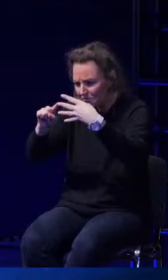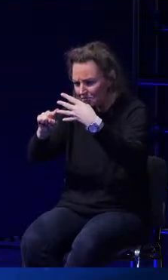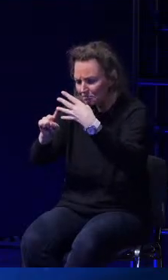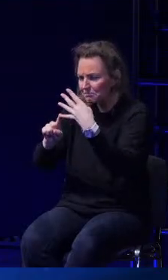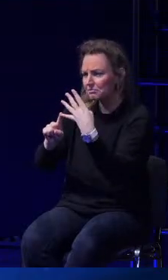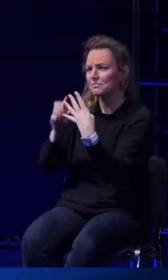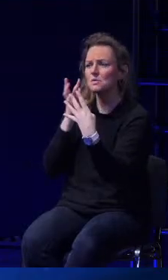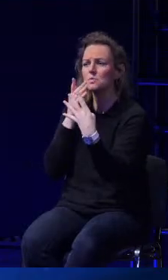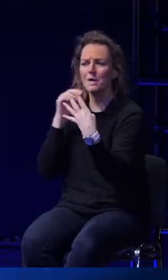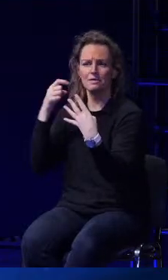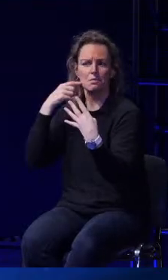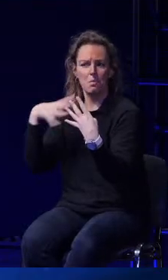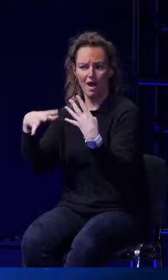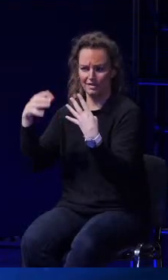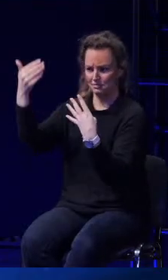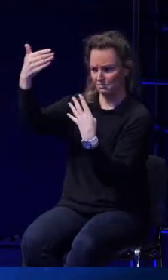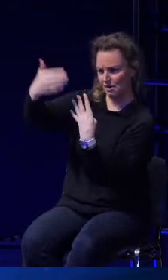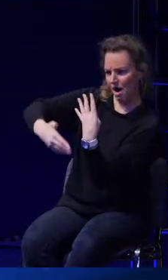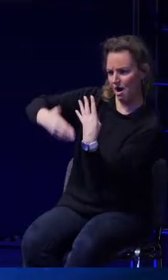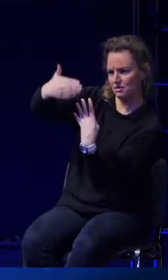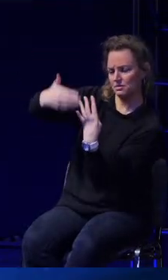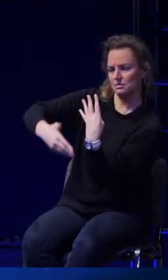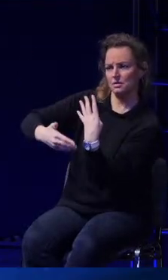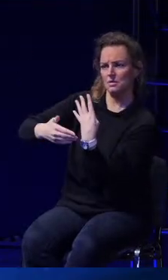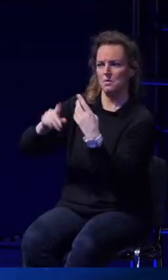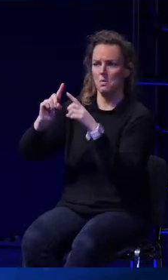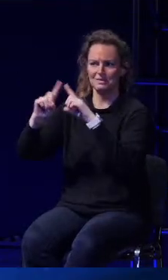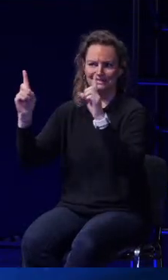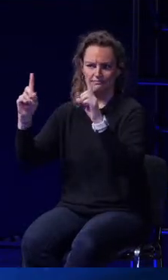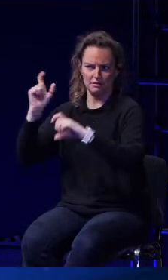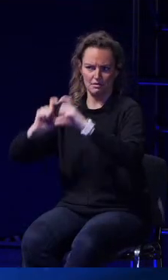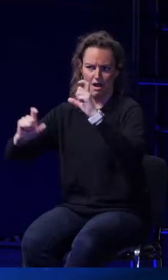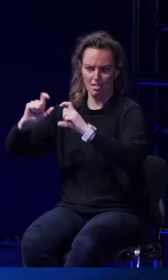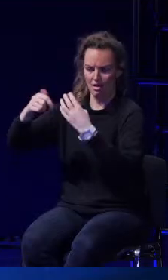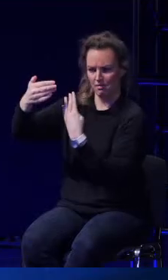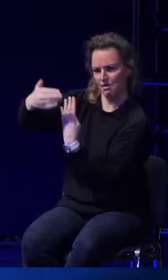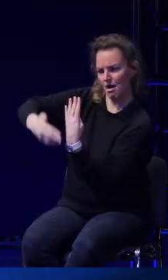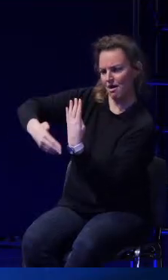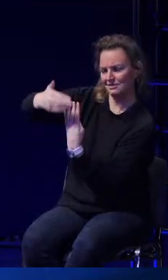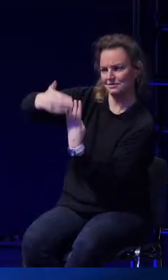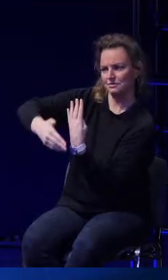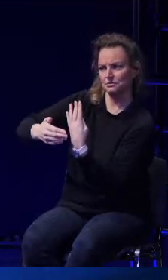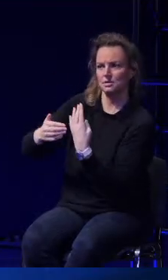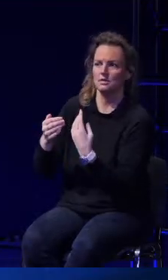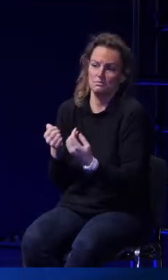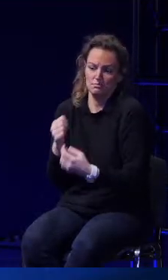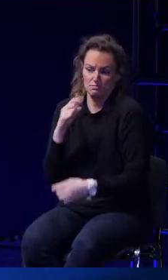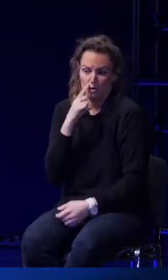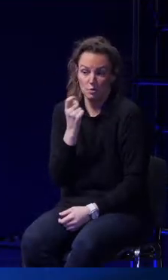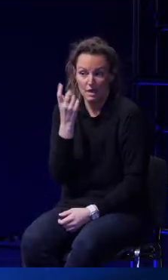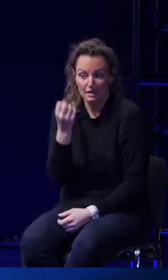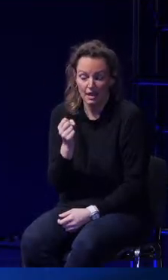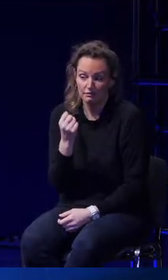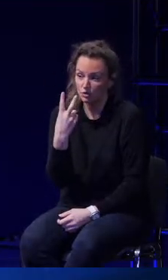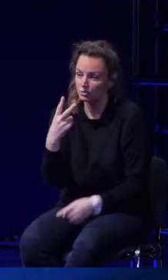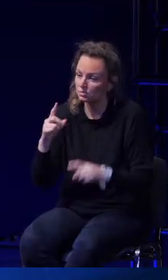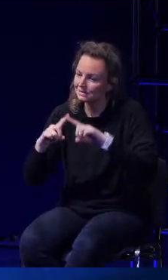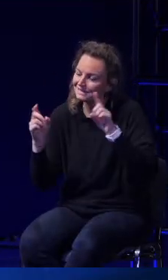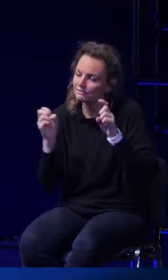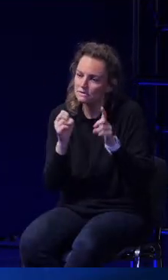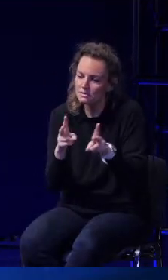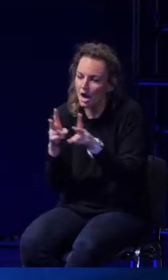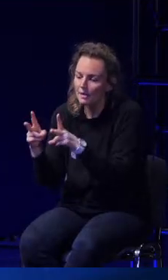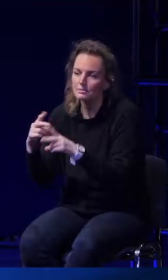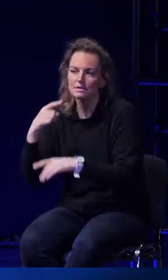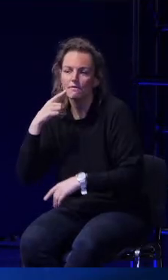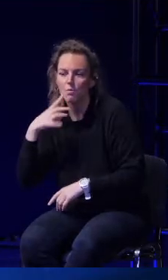card, right? But when the physics differ, sure, you can have 2 different types of light that are balanced to, let's